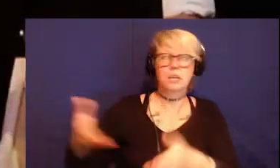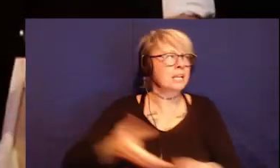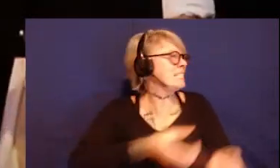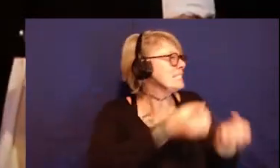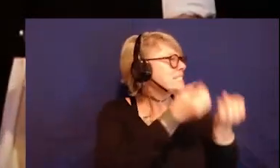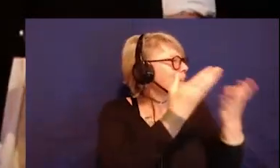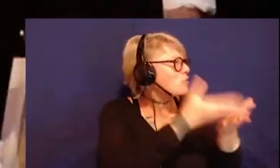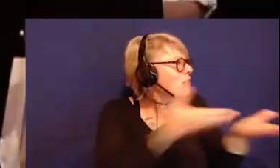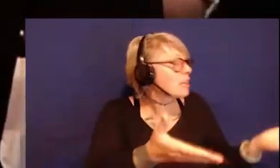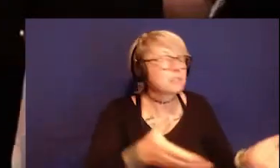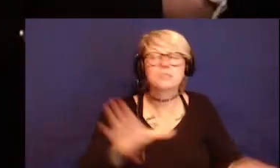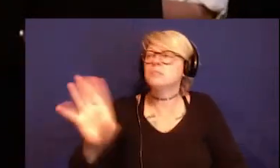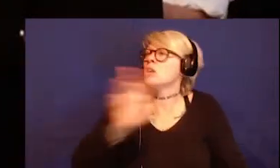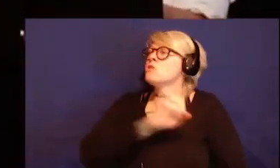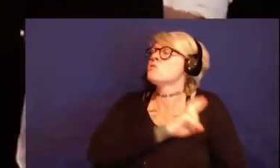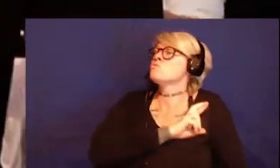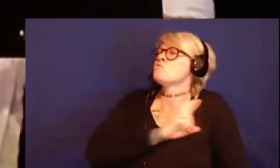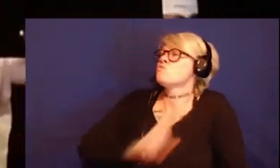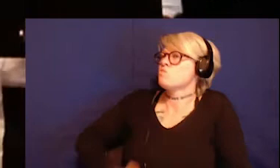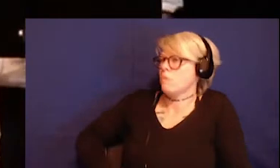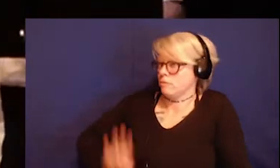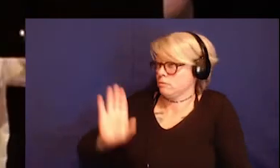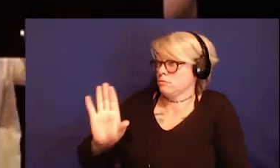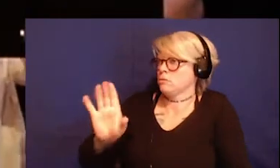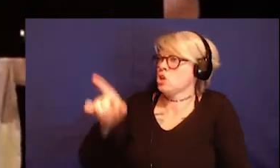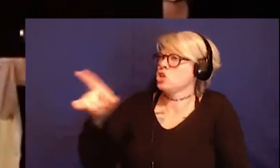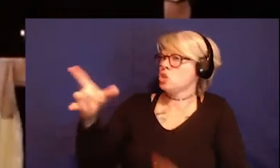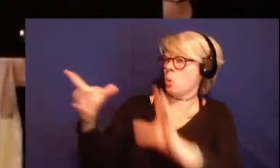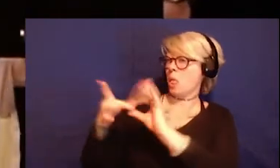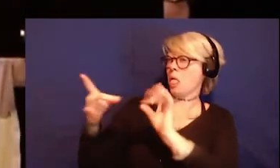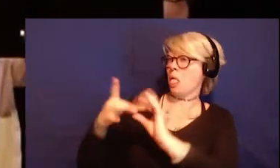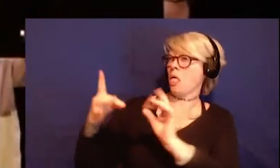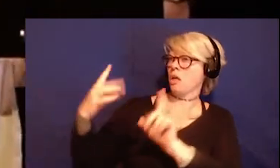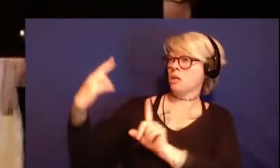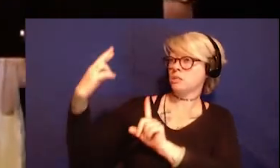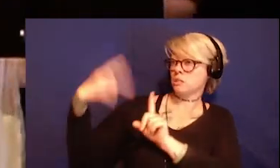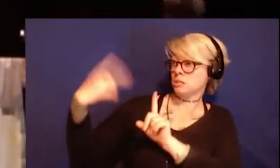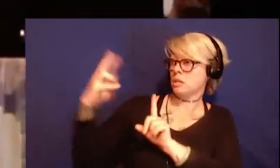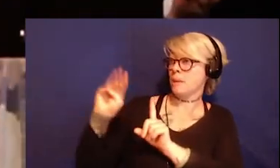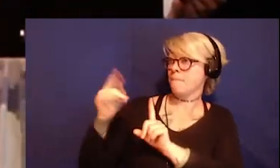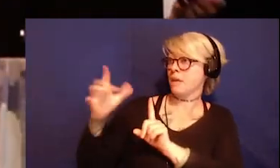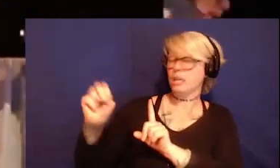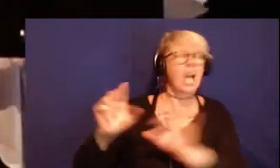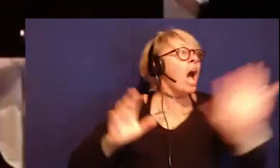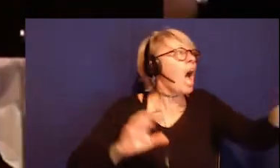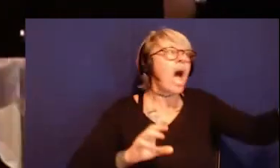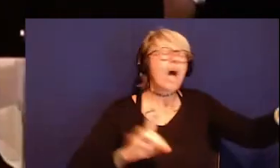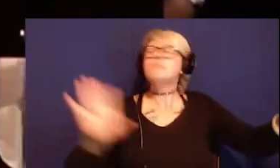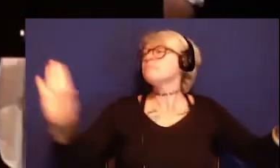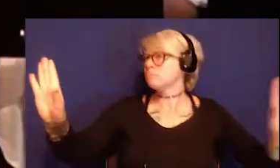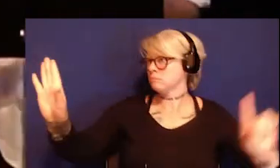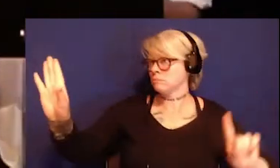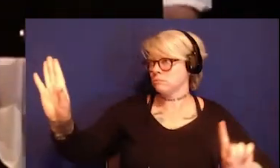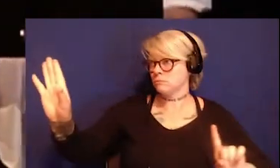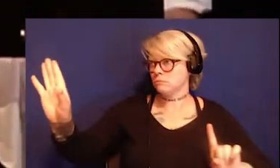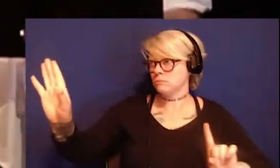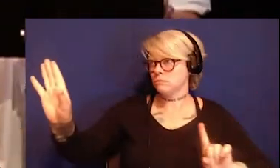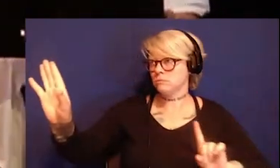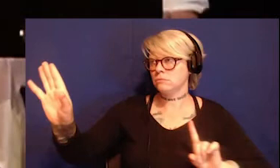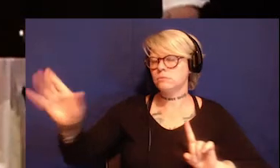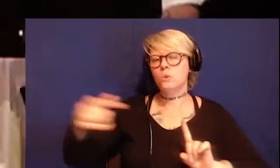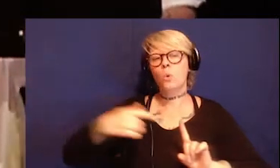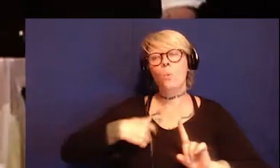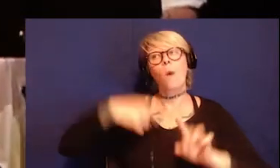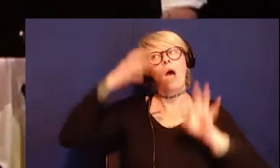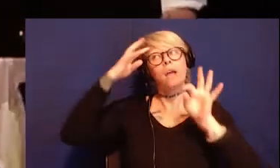Think about it. When you expressed your skepticism about Meghan, just let me finish. When I chose to